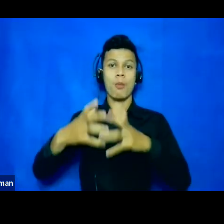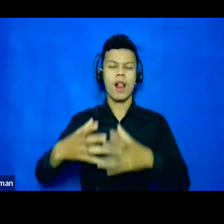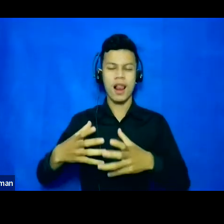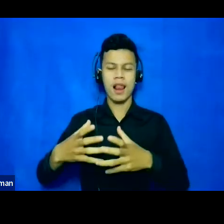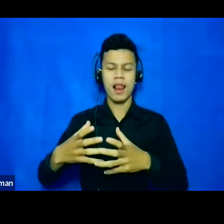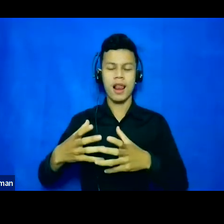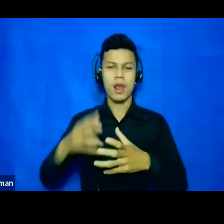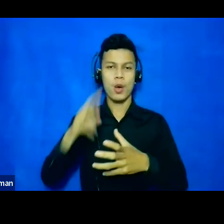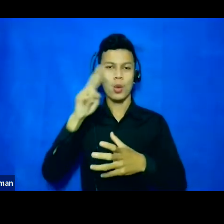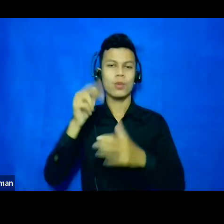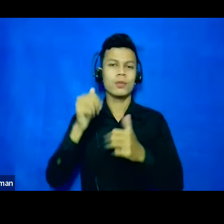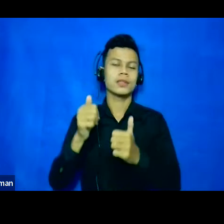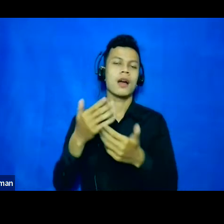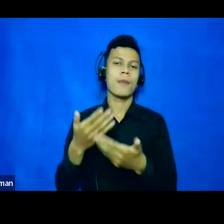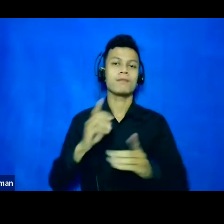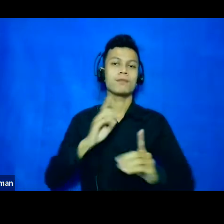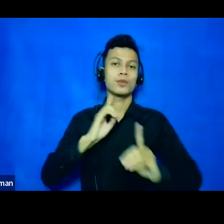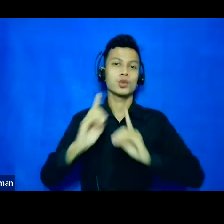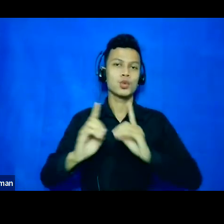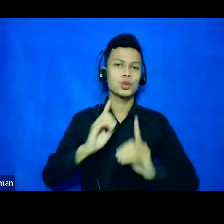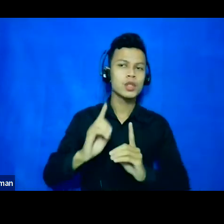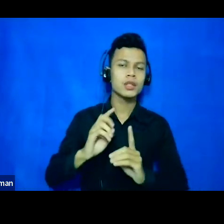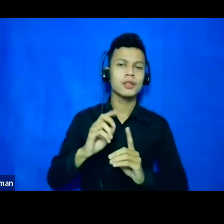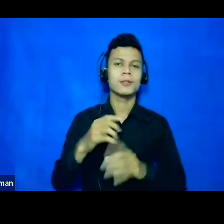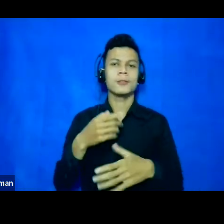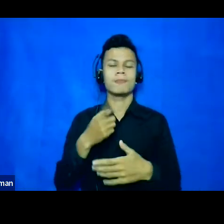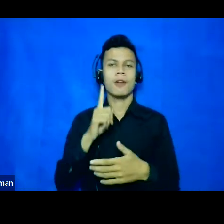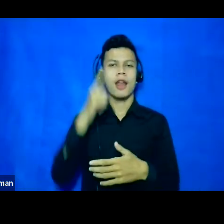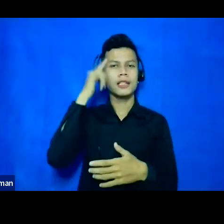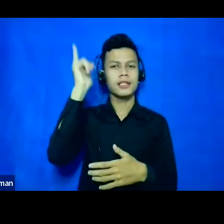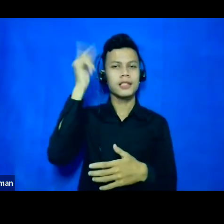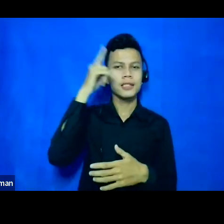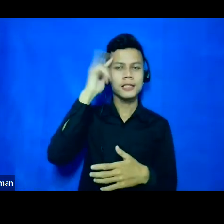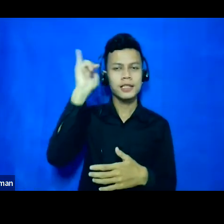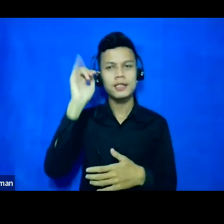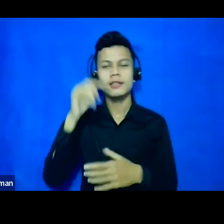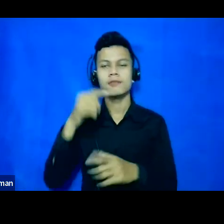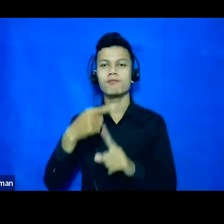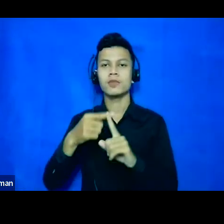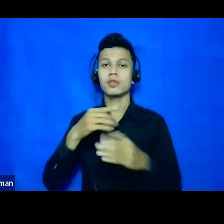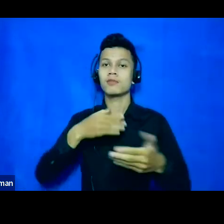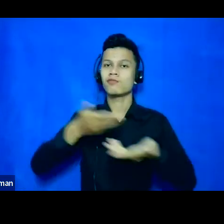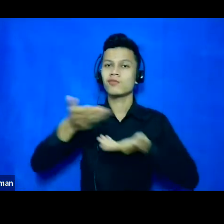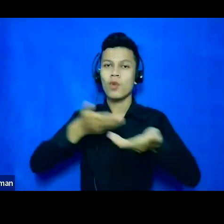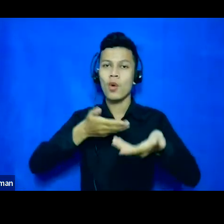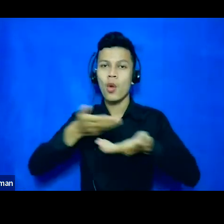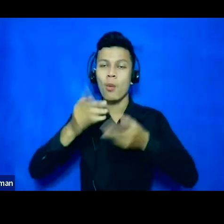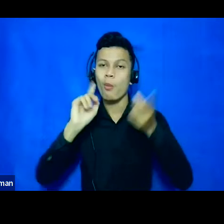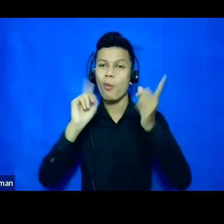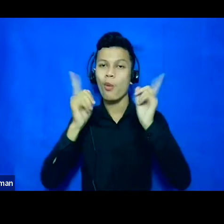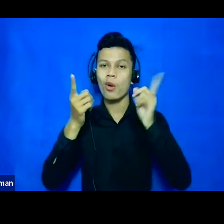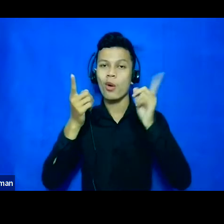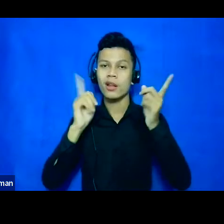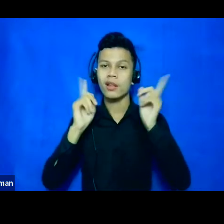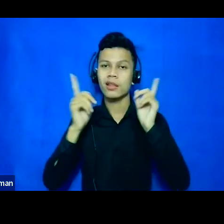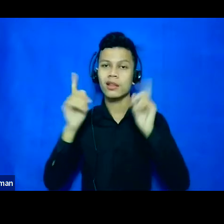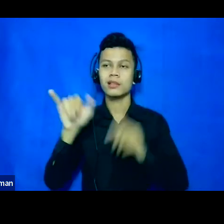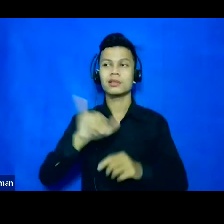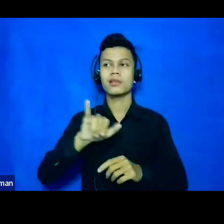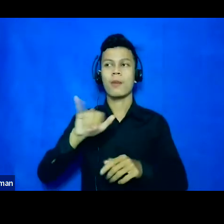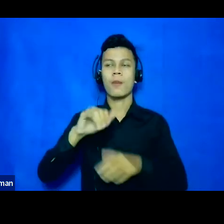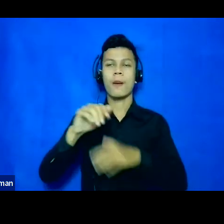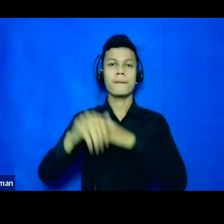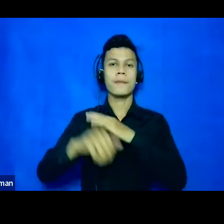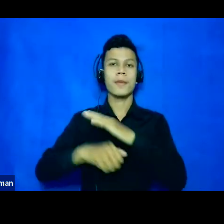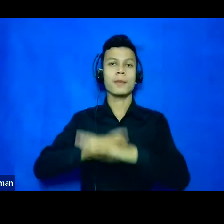discussion, ideas, political dialogues with the leader of G20, with the other